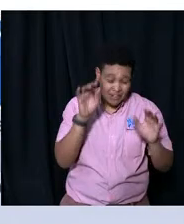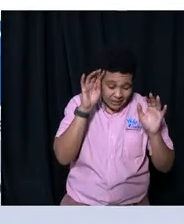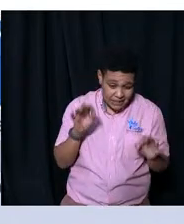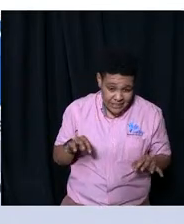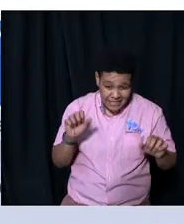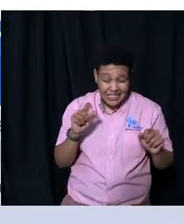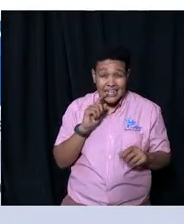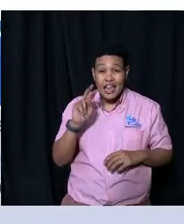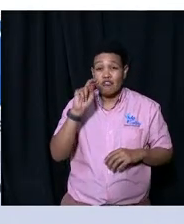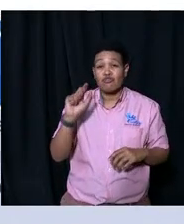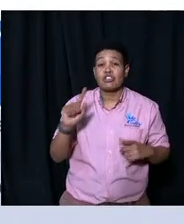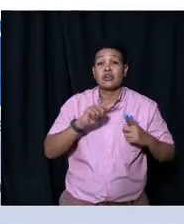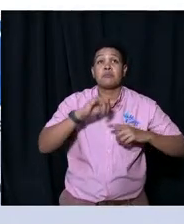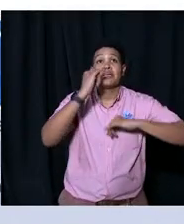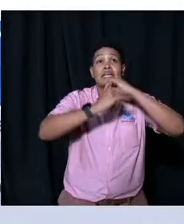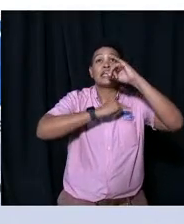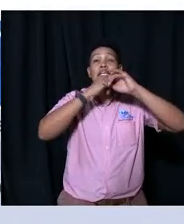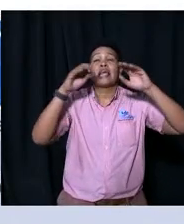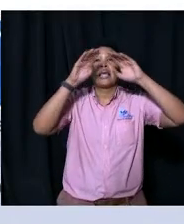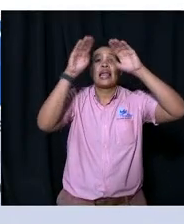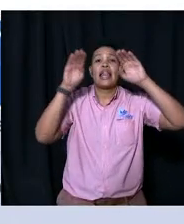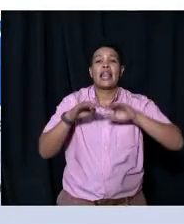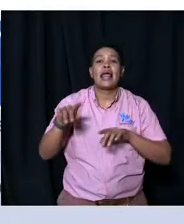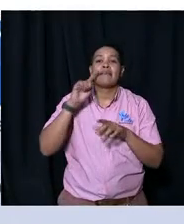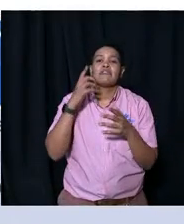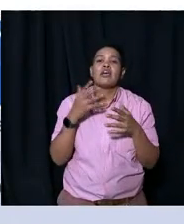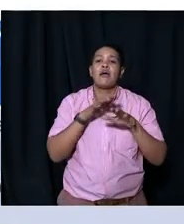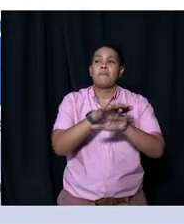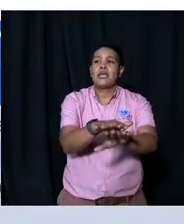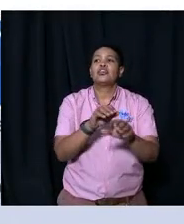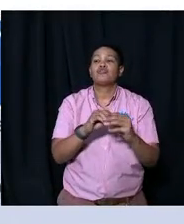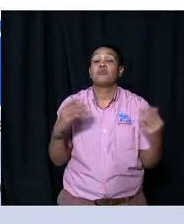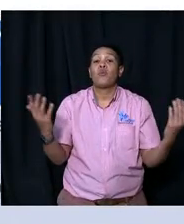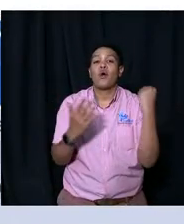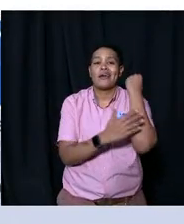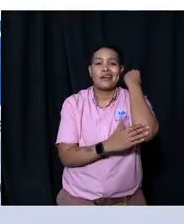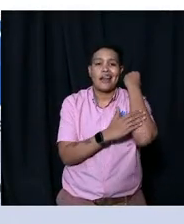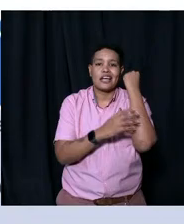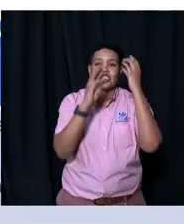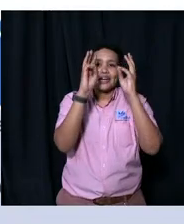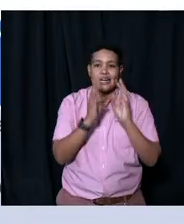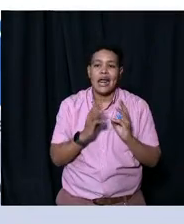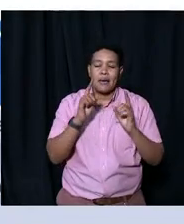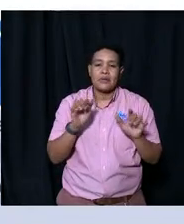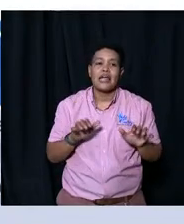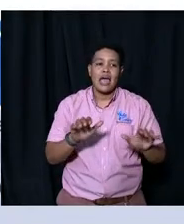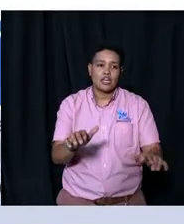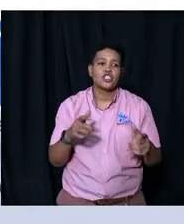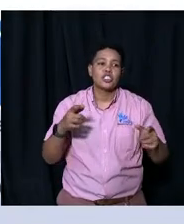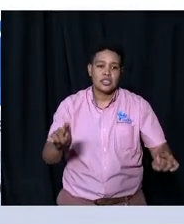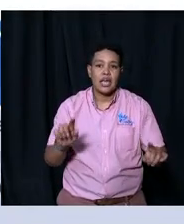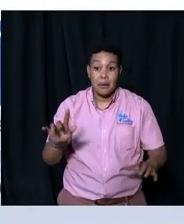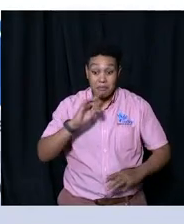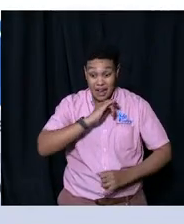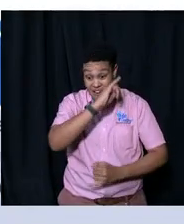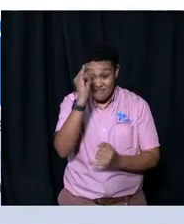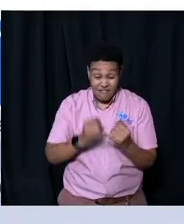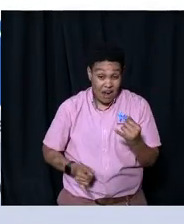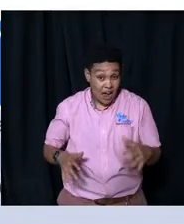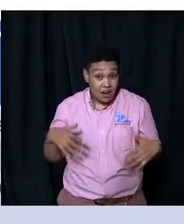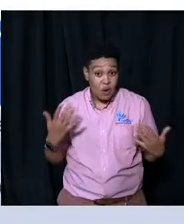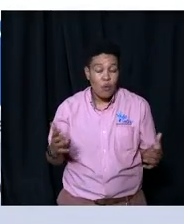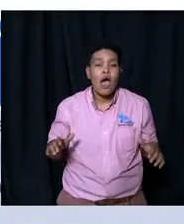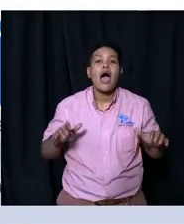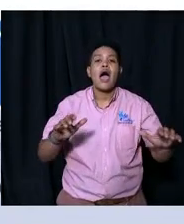at regional and international levels are mainstreamed into national actions. And finally,